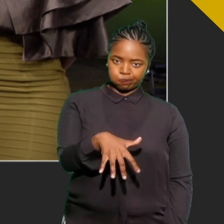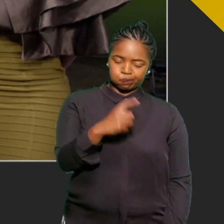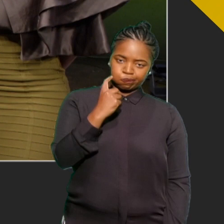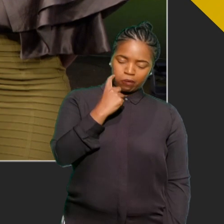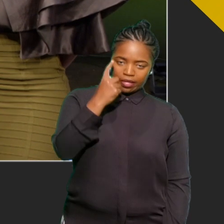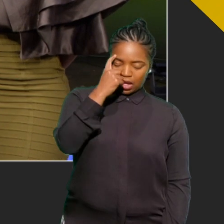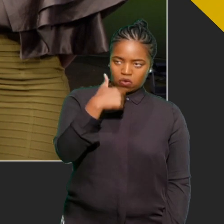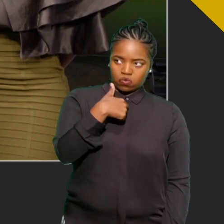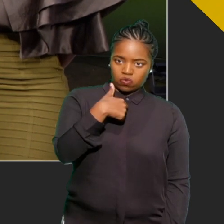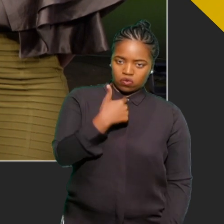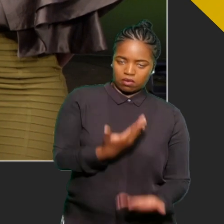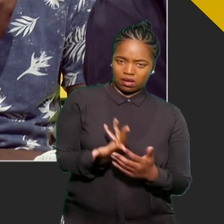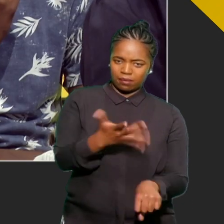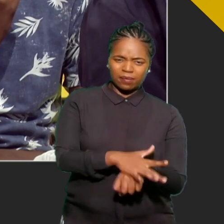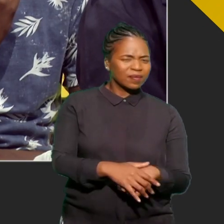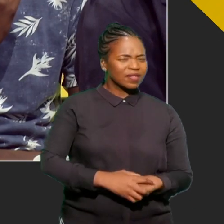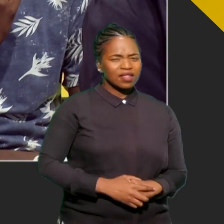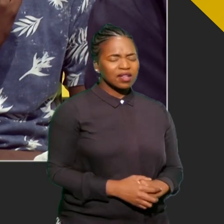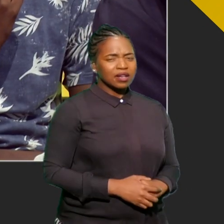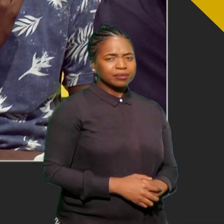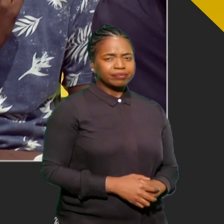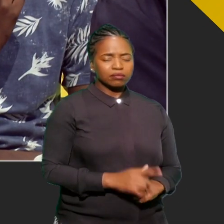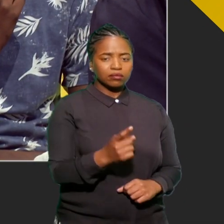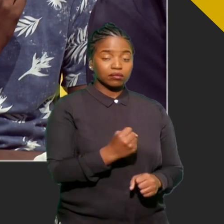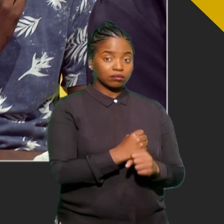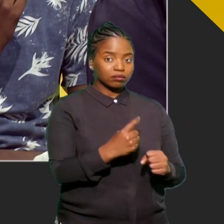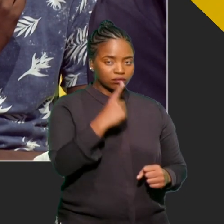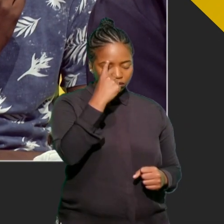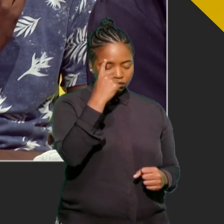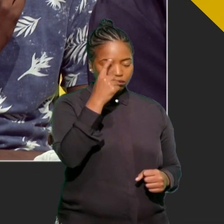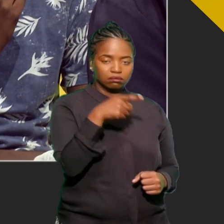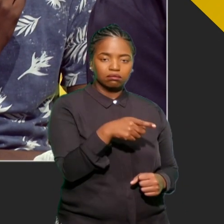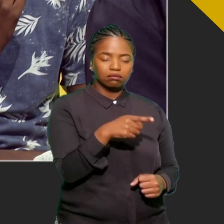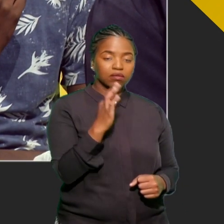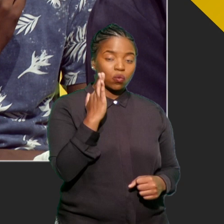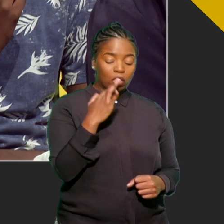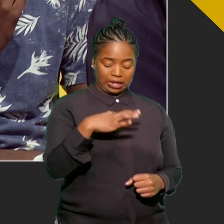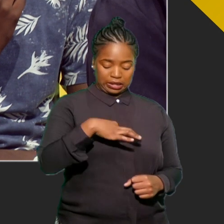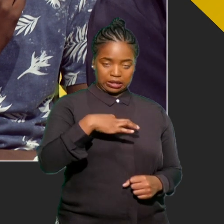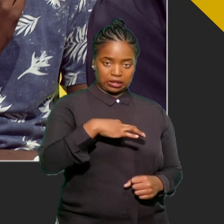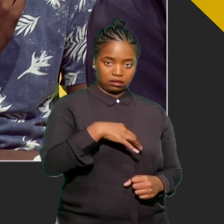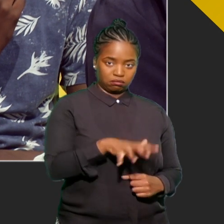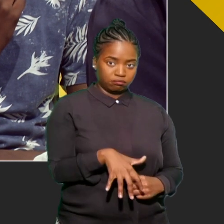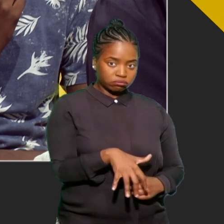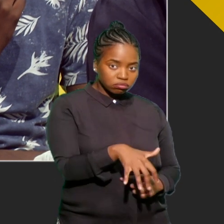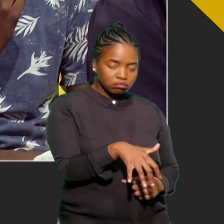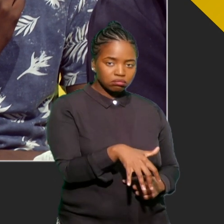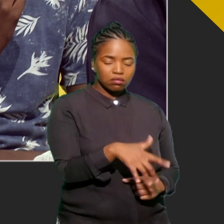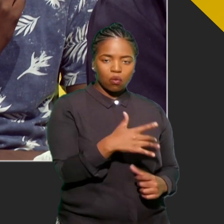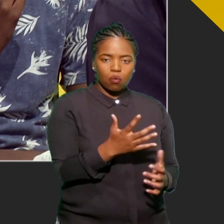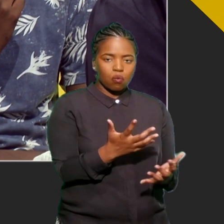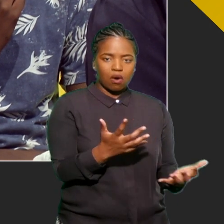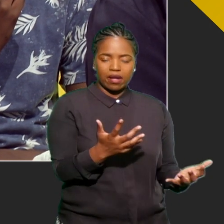eo? No, I can't because Kwamarang that time, teenage pregnancy, nationality, already